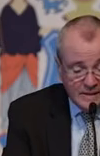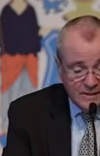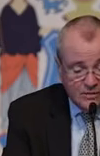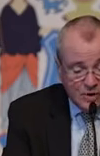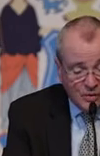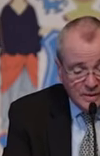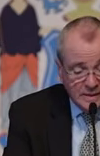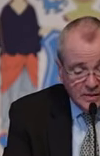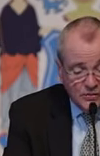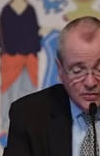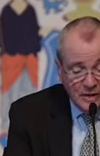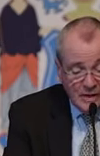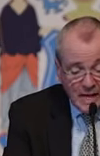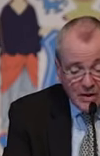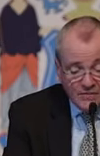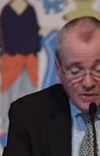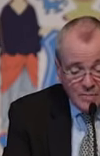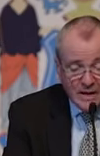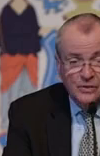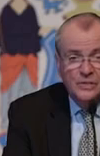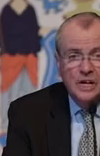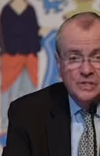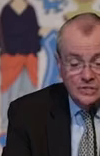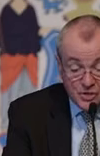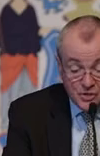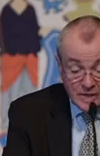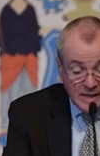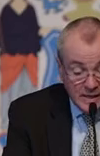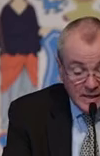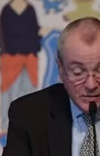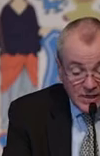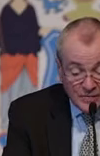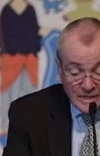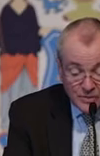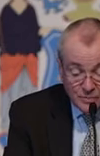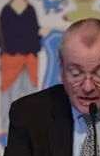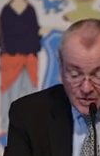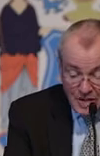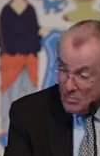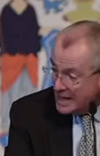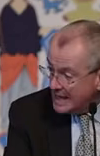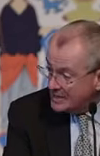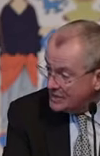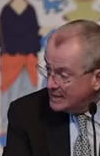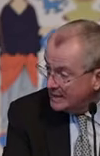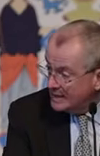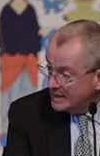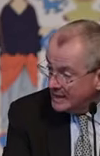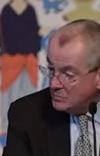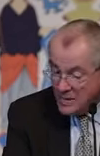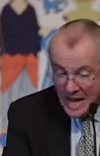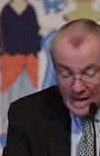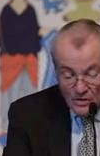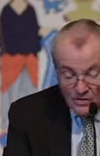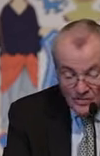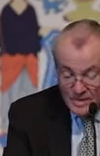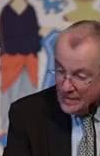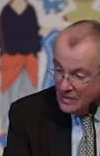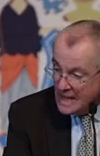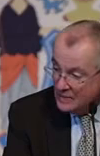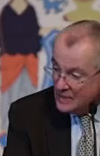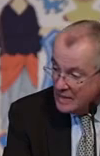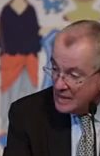1,501 ventilators currently in use, and our field medical stations are treating 72 patients. I might add, Judy and Pat, I heard